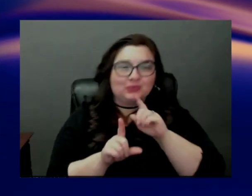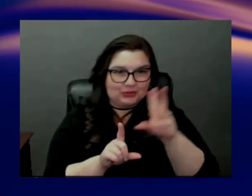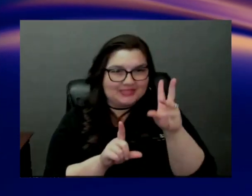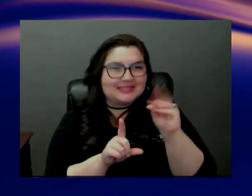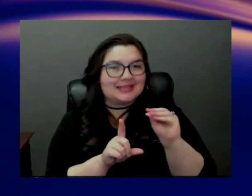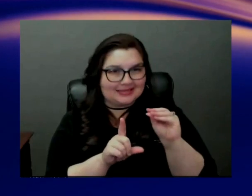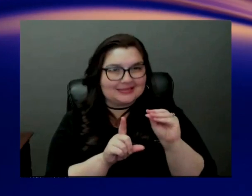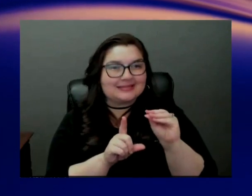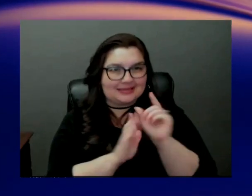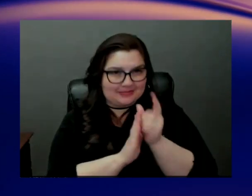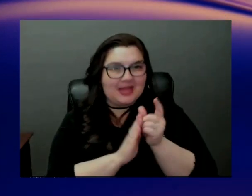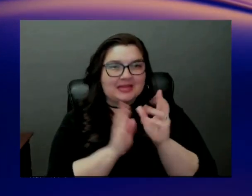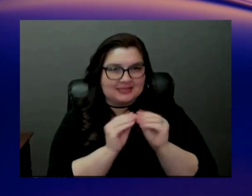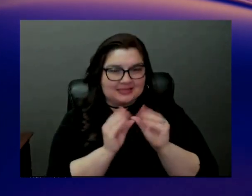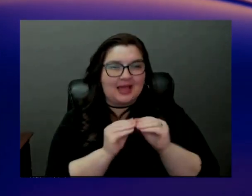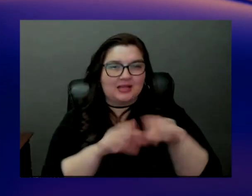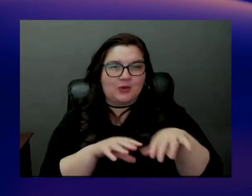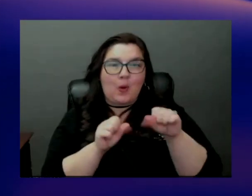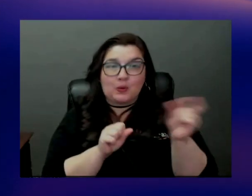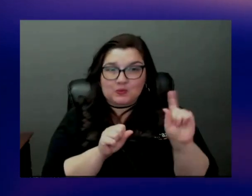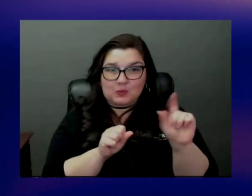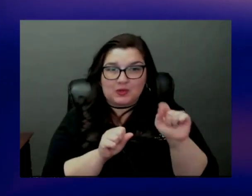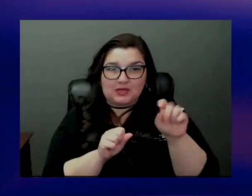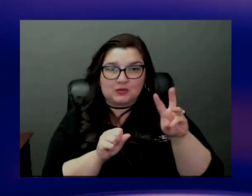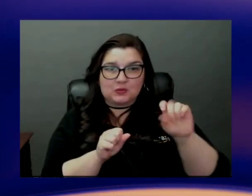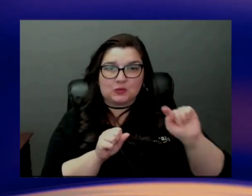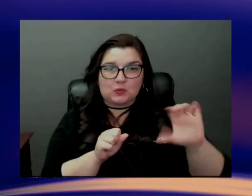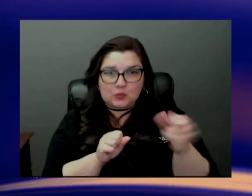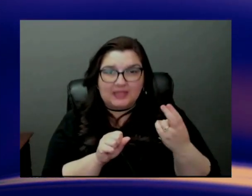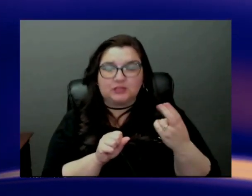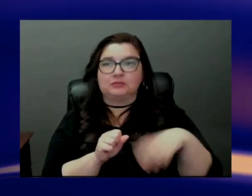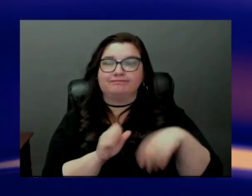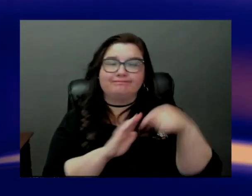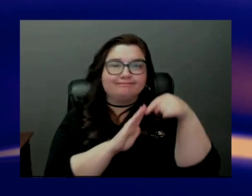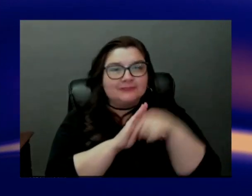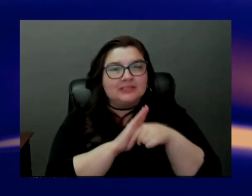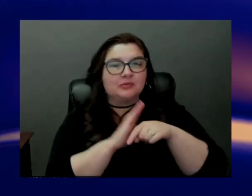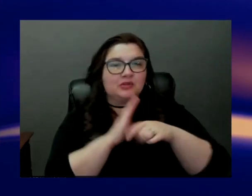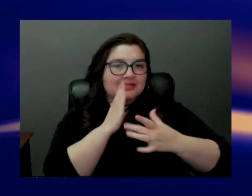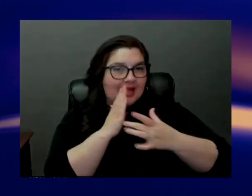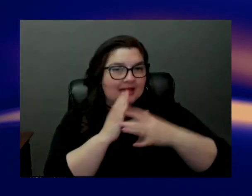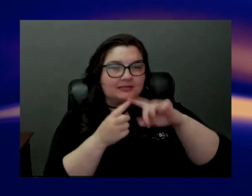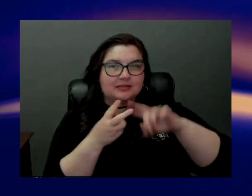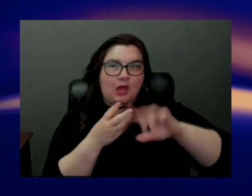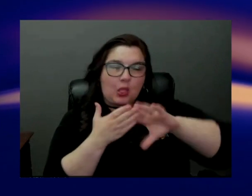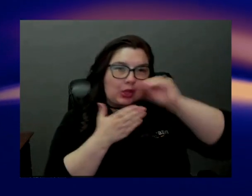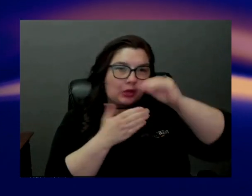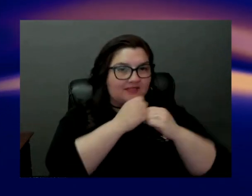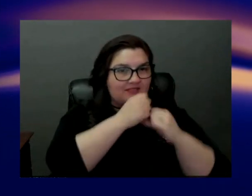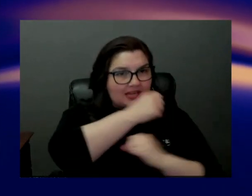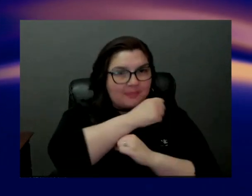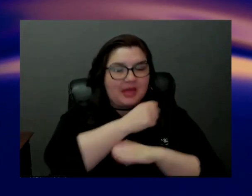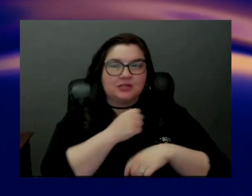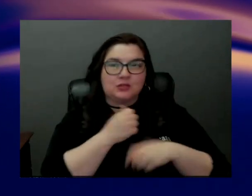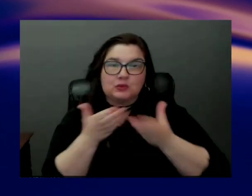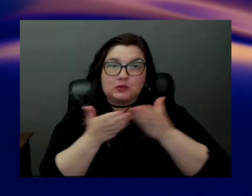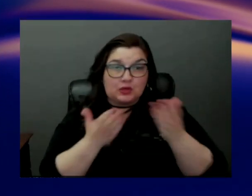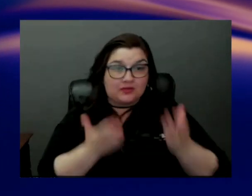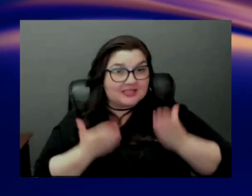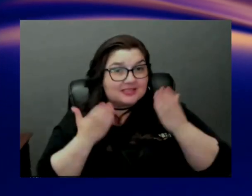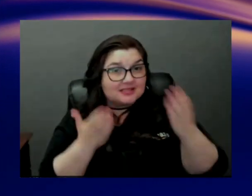host on Twitch to be able to dive deeper into some technologies or even start learning some of the fundamental services that we offer, like